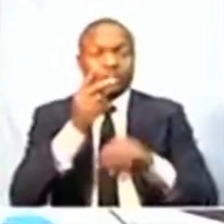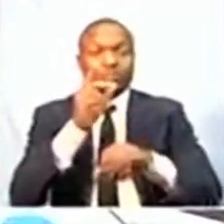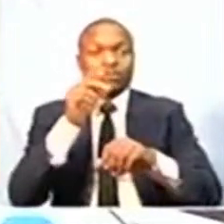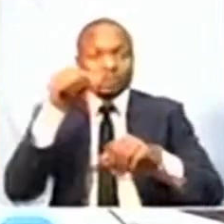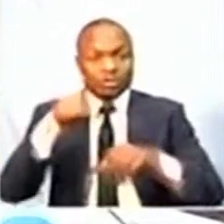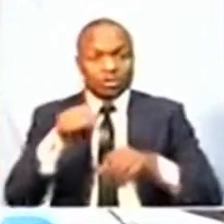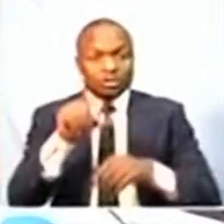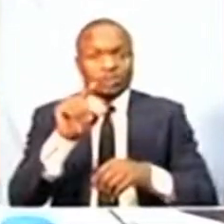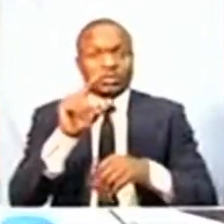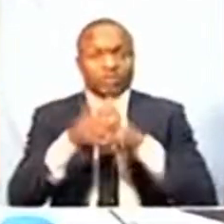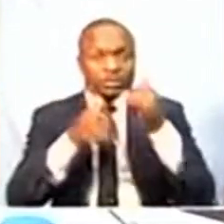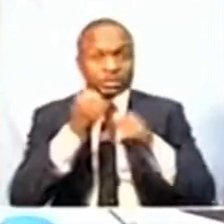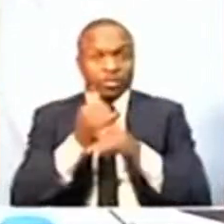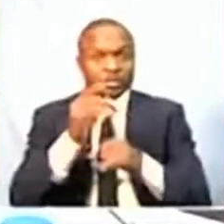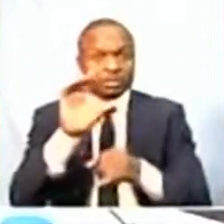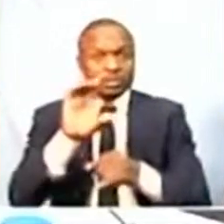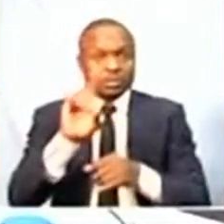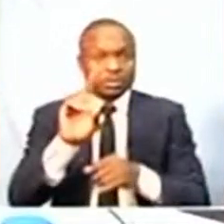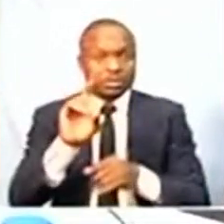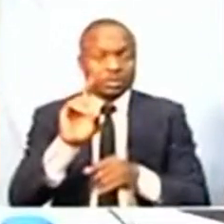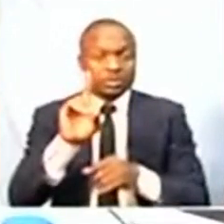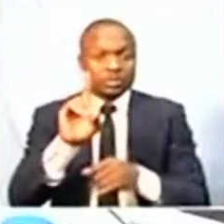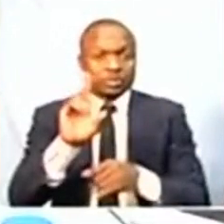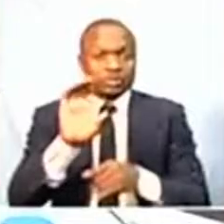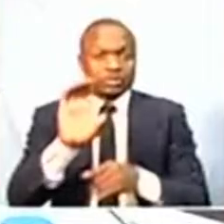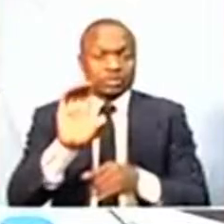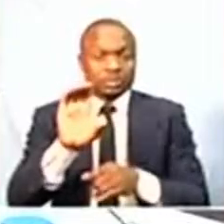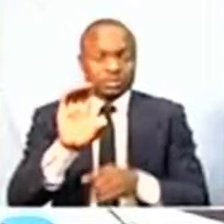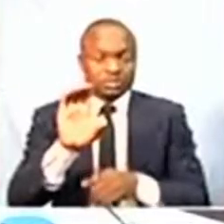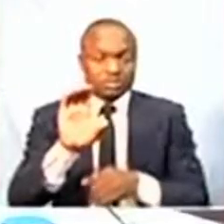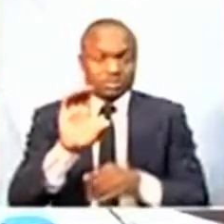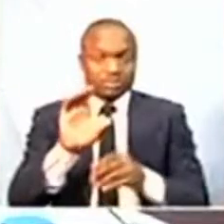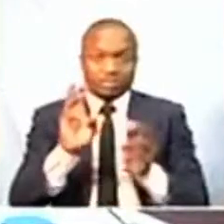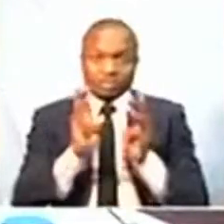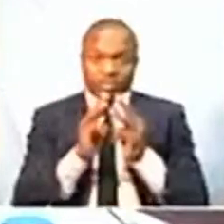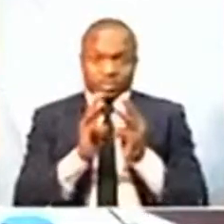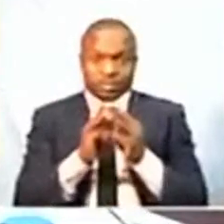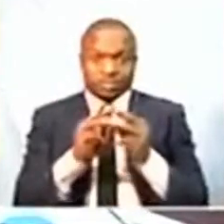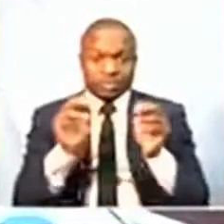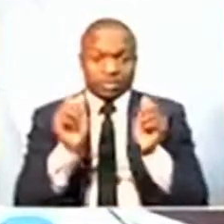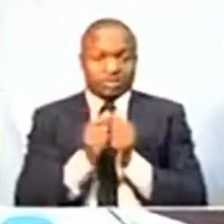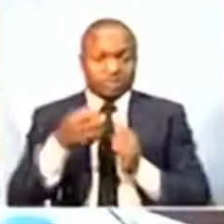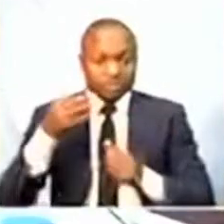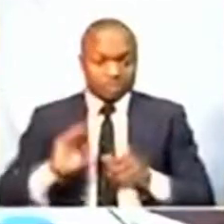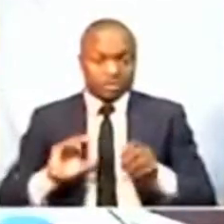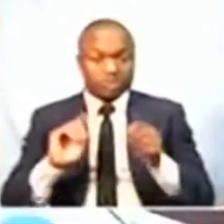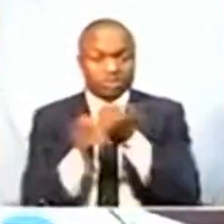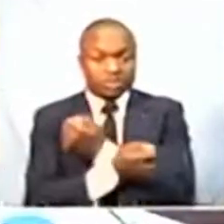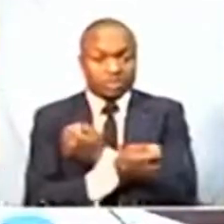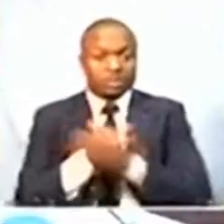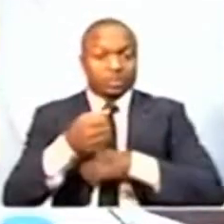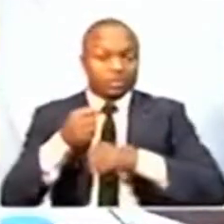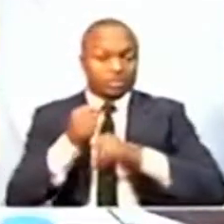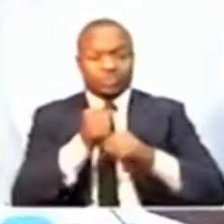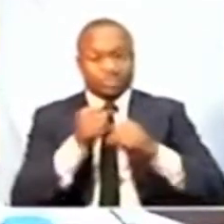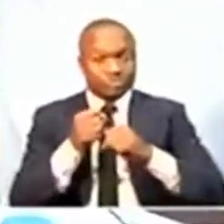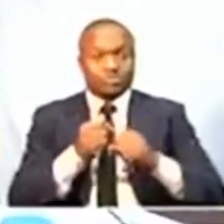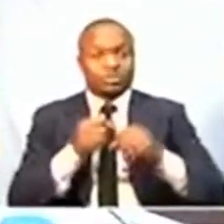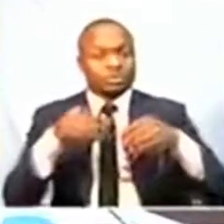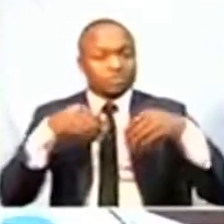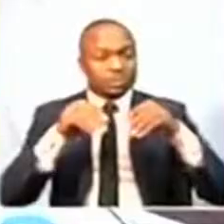the CDC meeting, together with the beneficiary who had completely changed from carpentry to resale of household